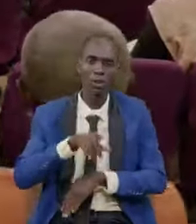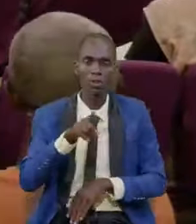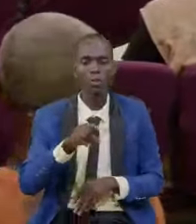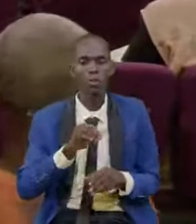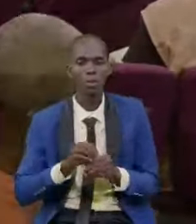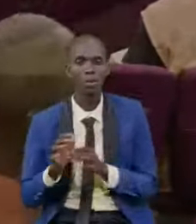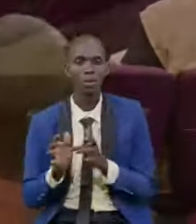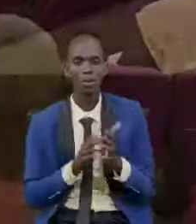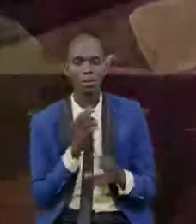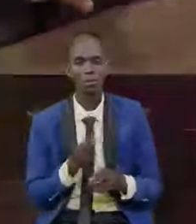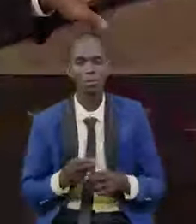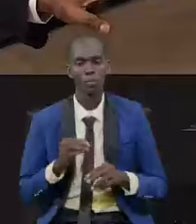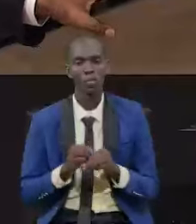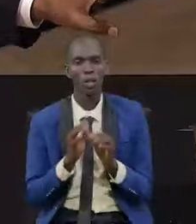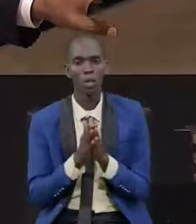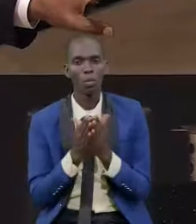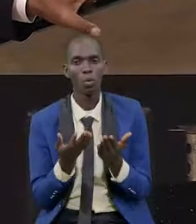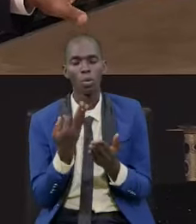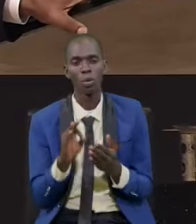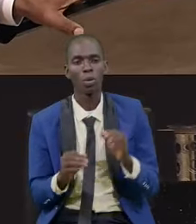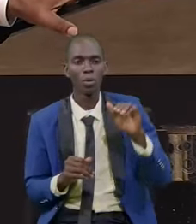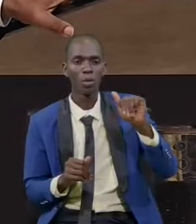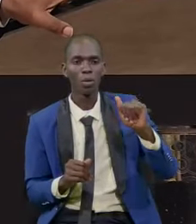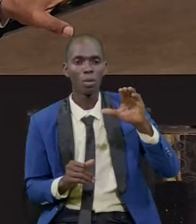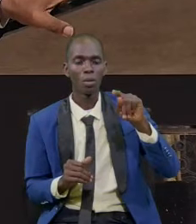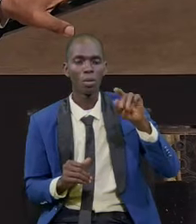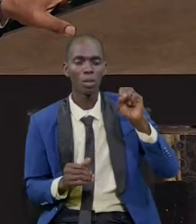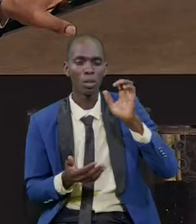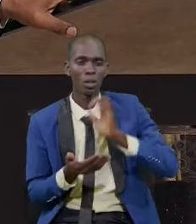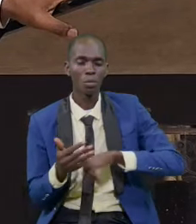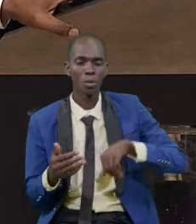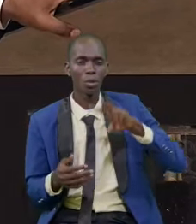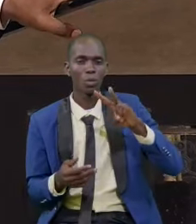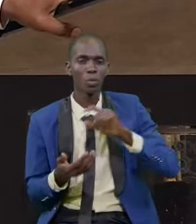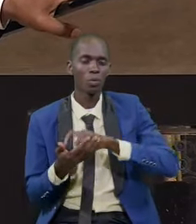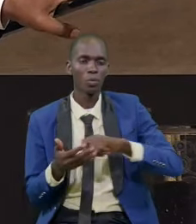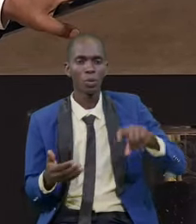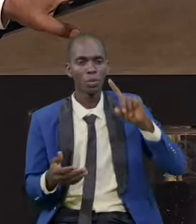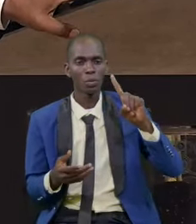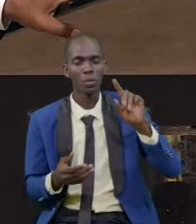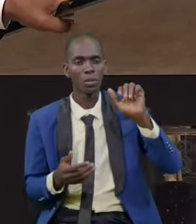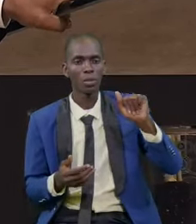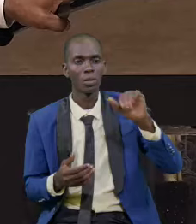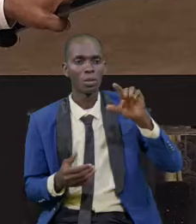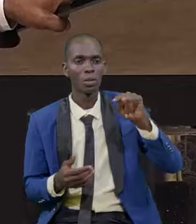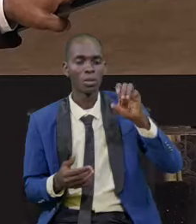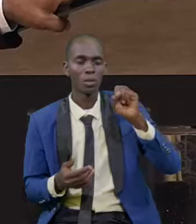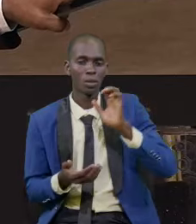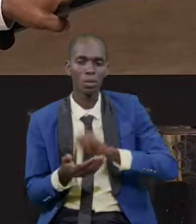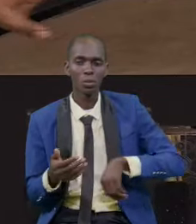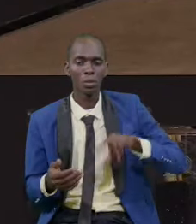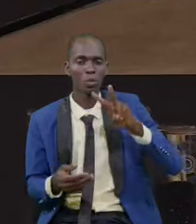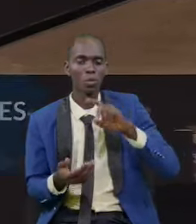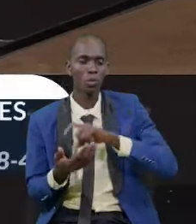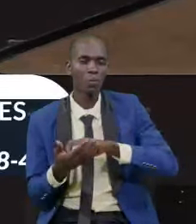tells us in Acts chapter 2, reading from verse 1. Acts chapter